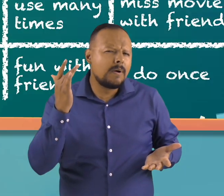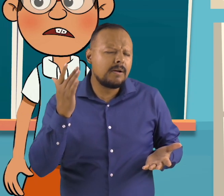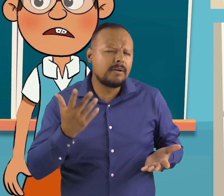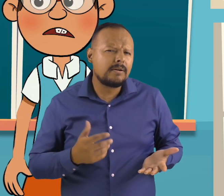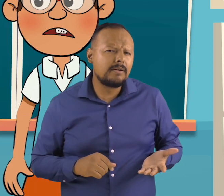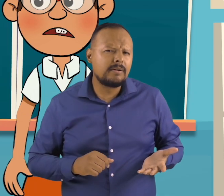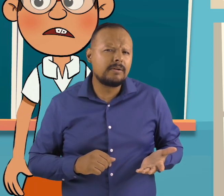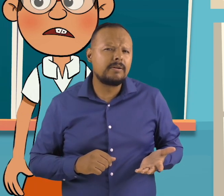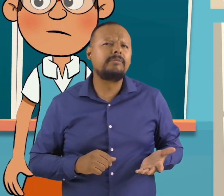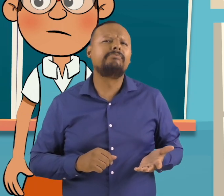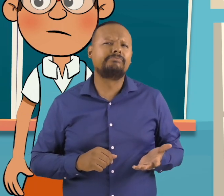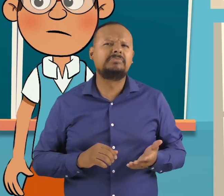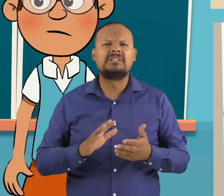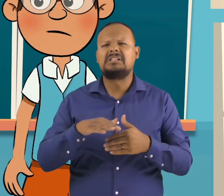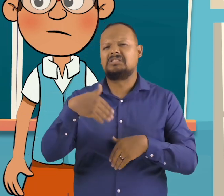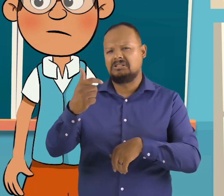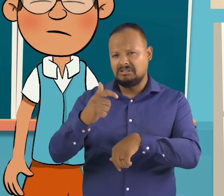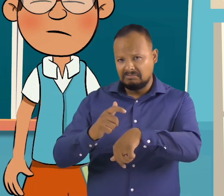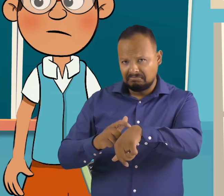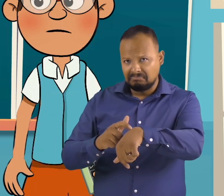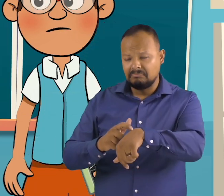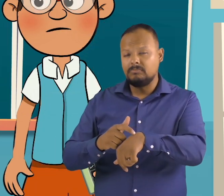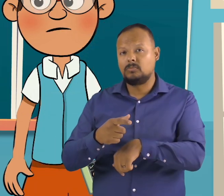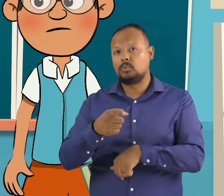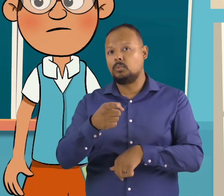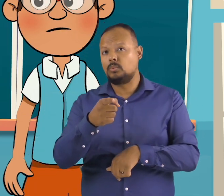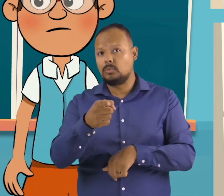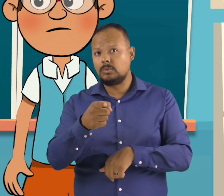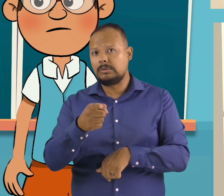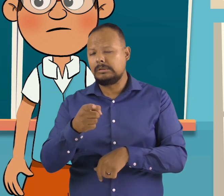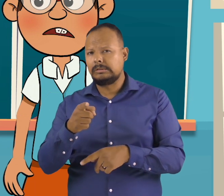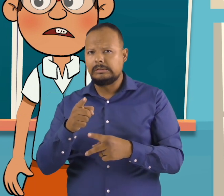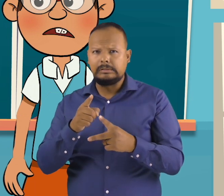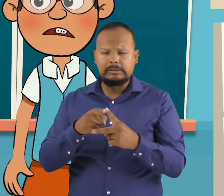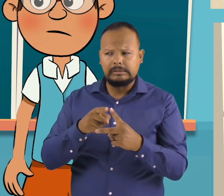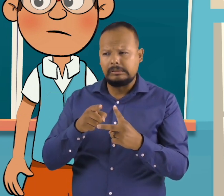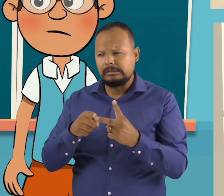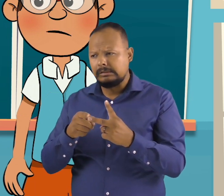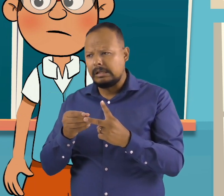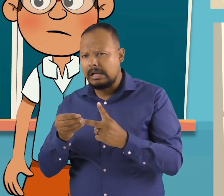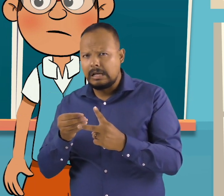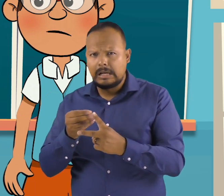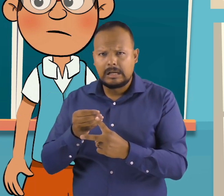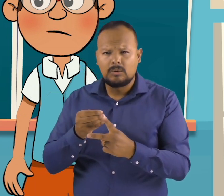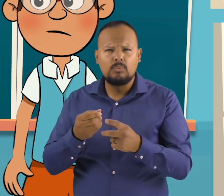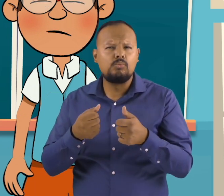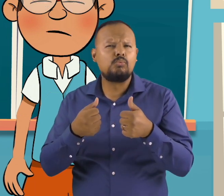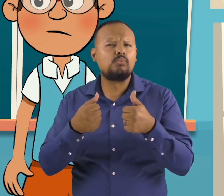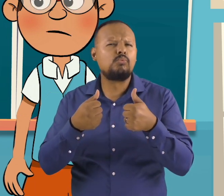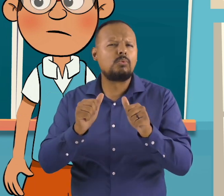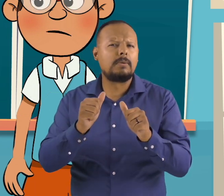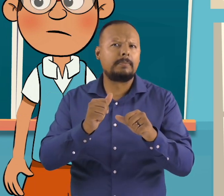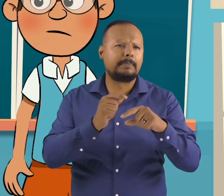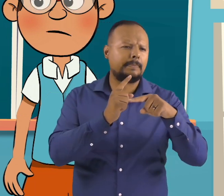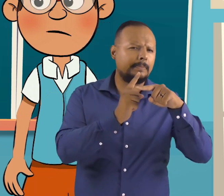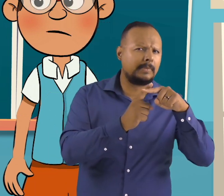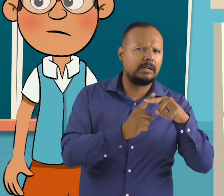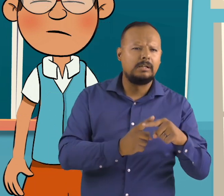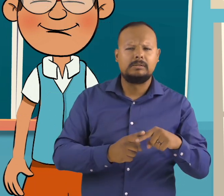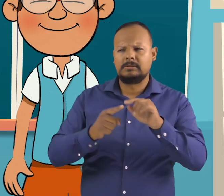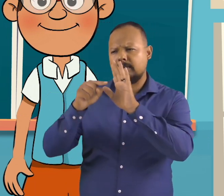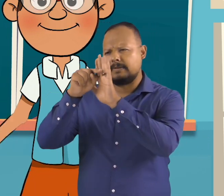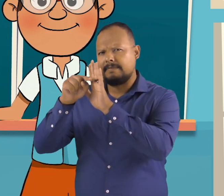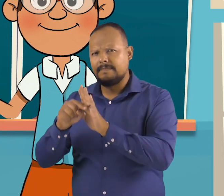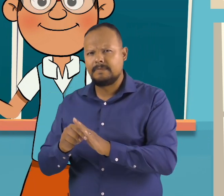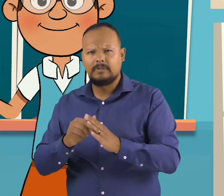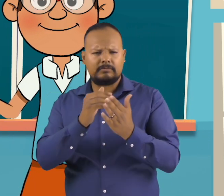The next time you are deciding between two or more costs, try making a list of pros and cons,